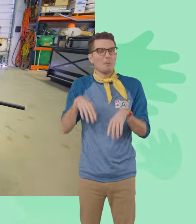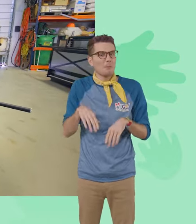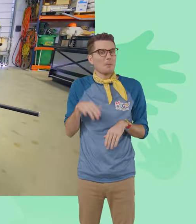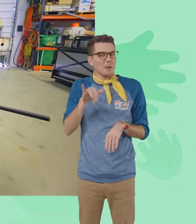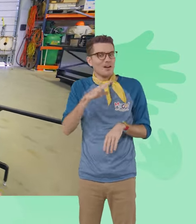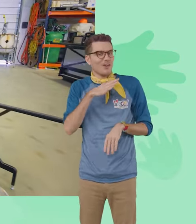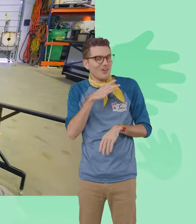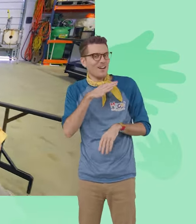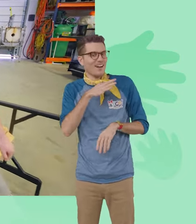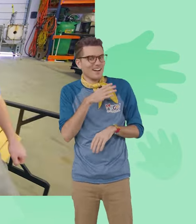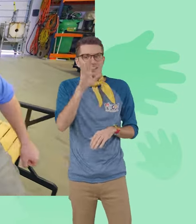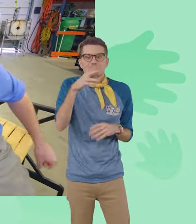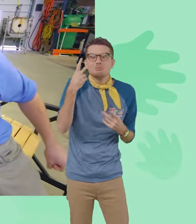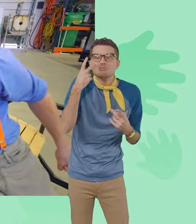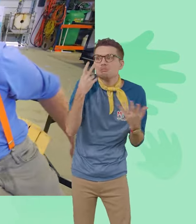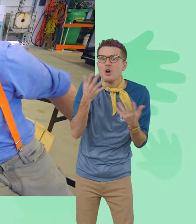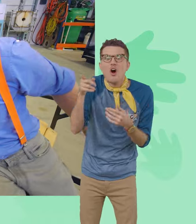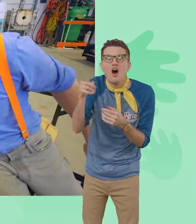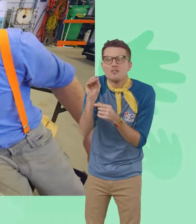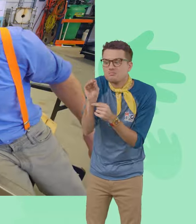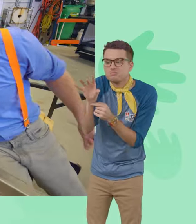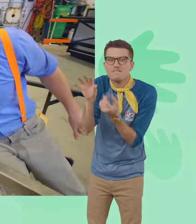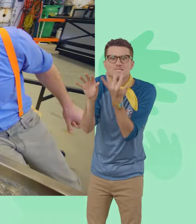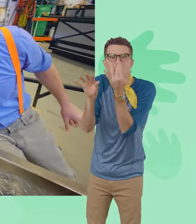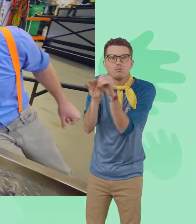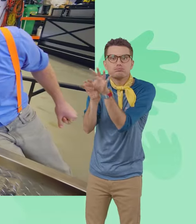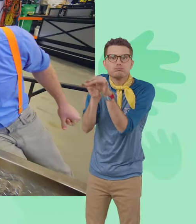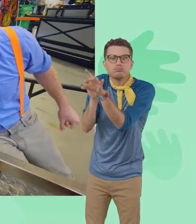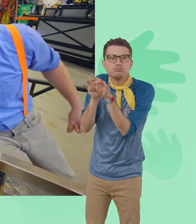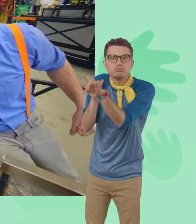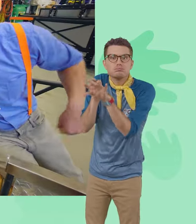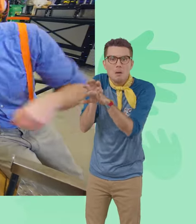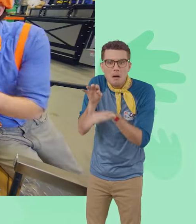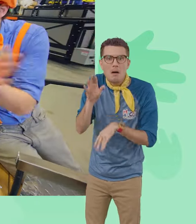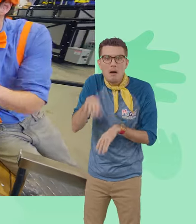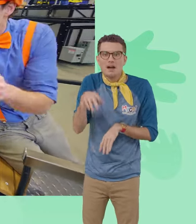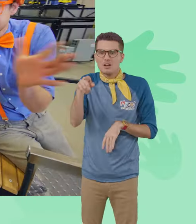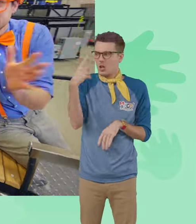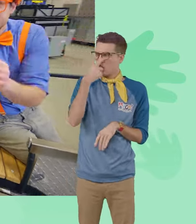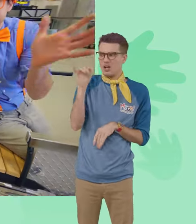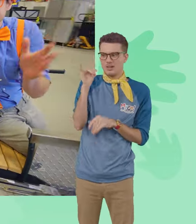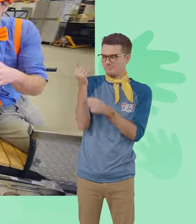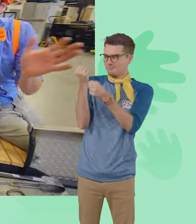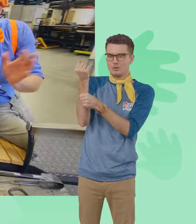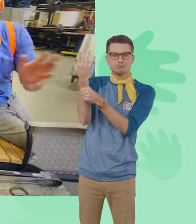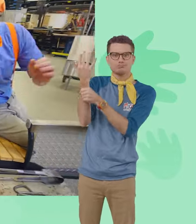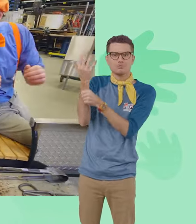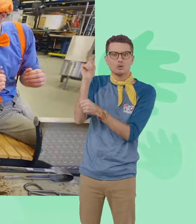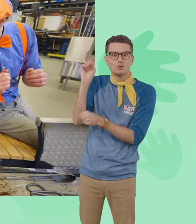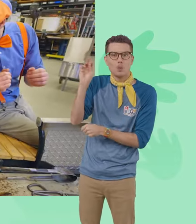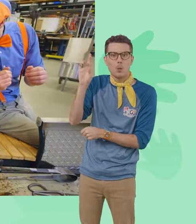and this is a fluffy, yeah, kind of like a torch. Yeah, has some nice flame coming